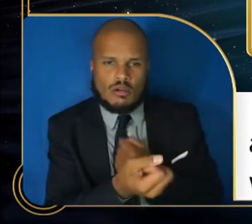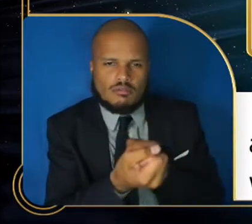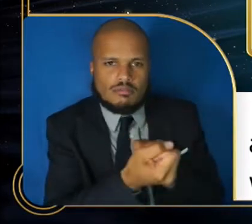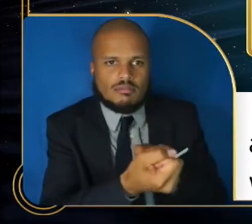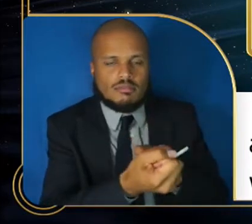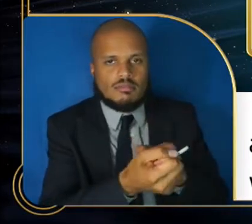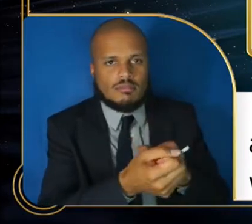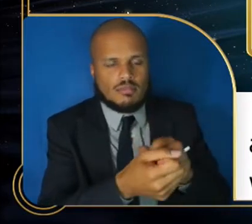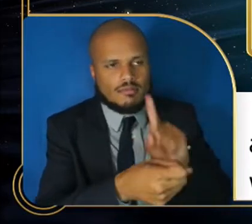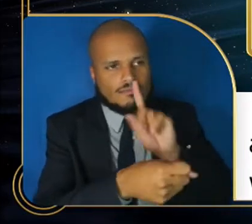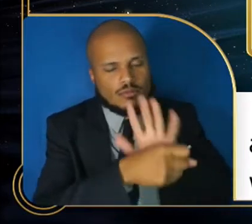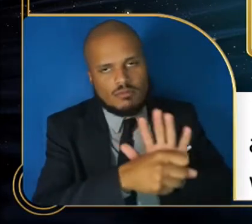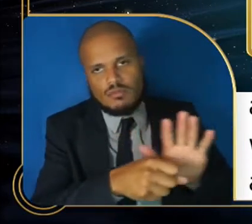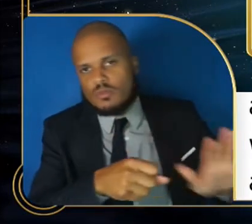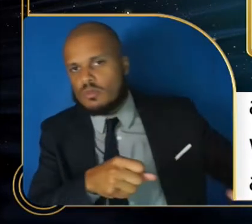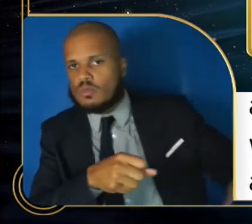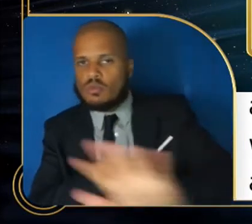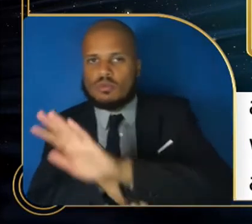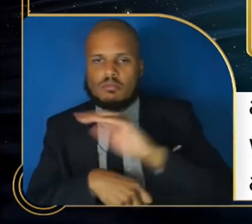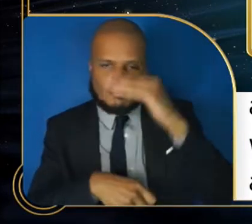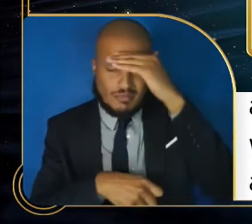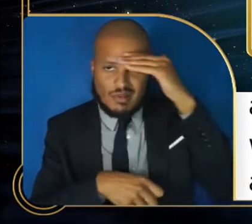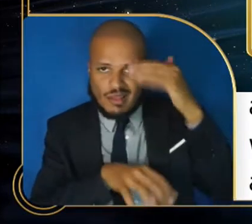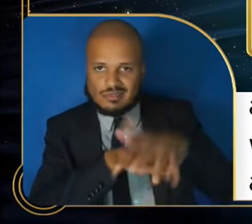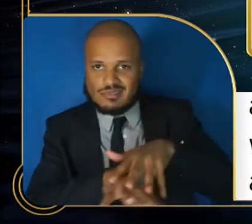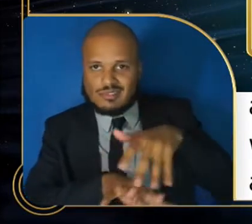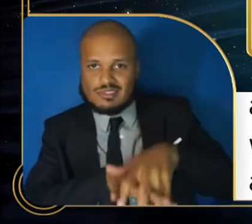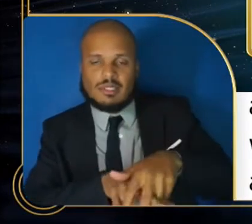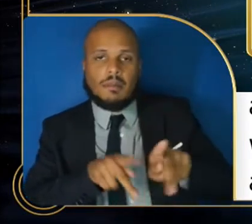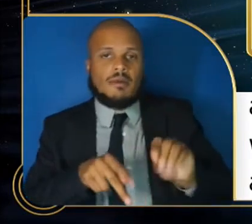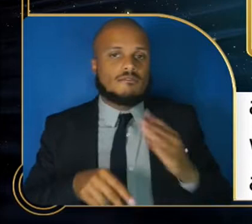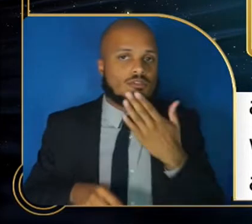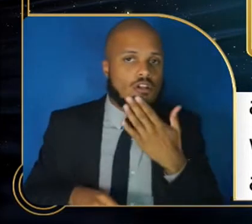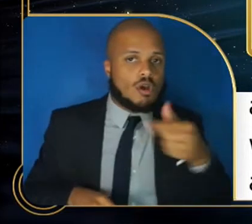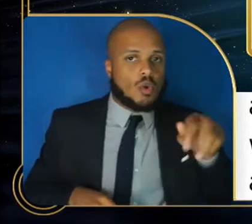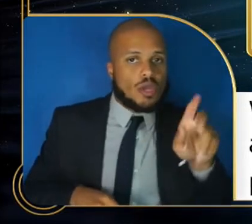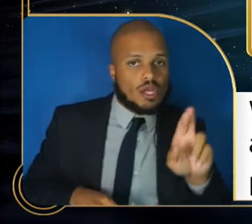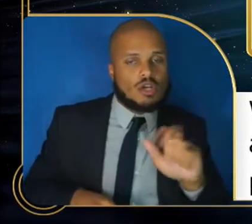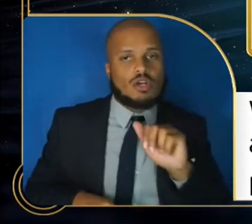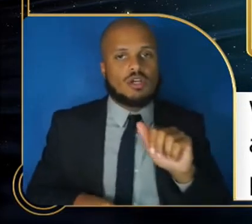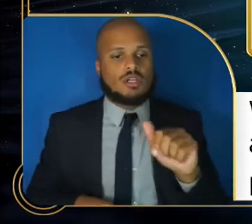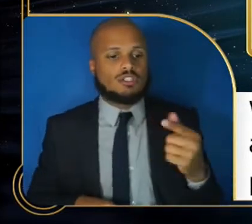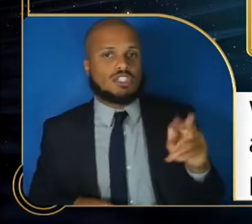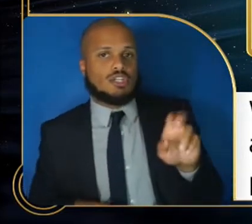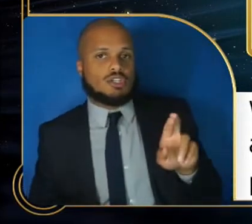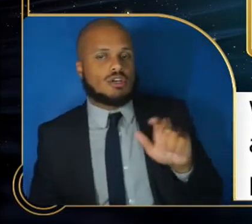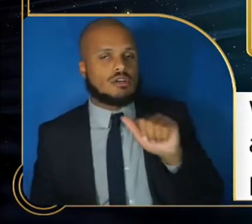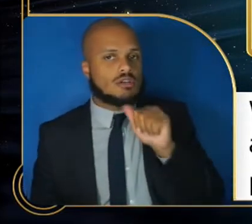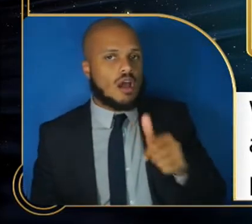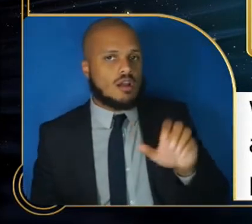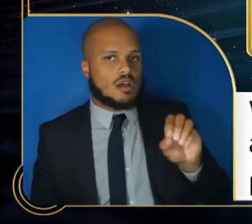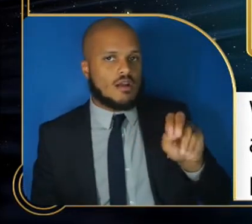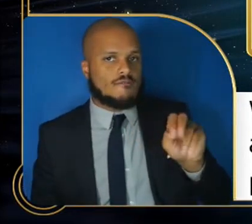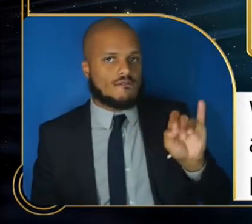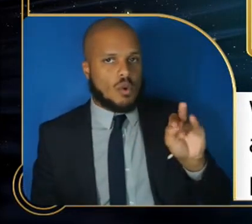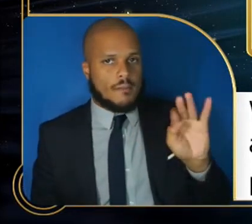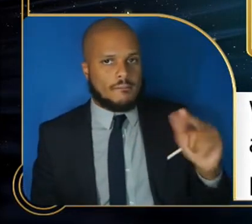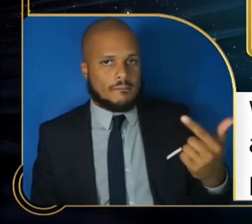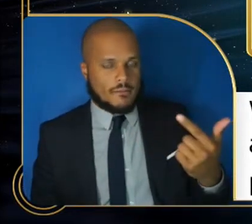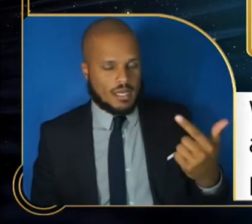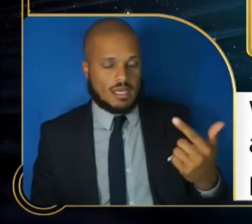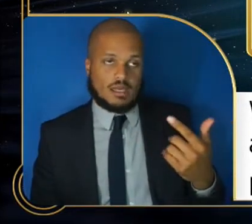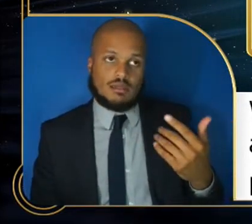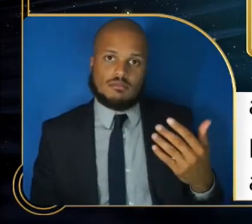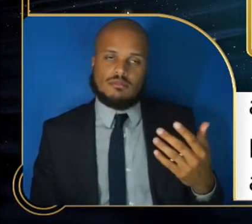Black, Indigenous, and people of color, queer, gender nonconforming folks as they navigate so many complexities here in the US and